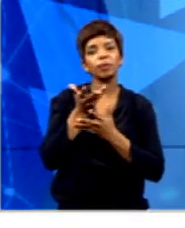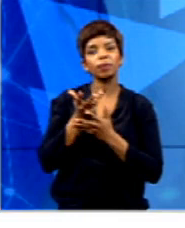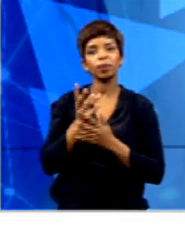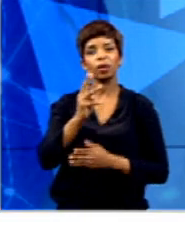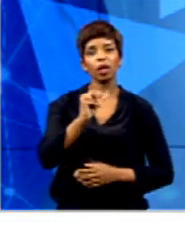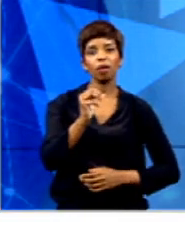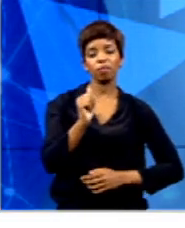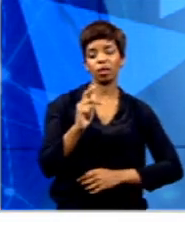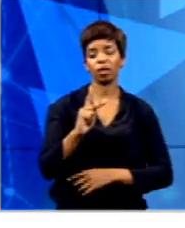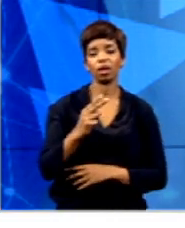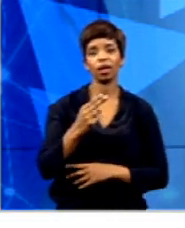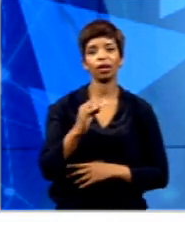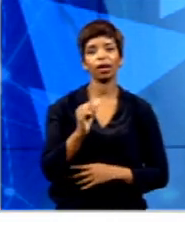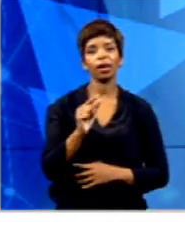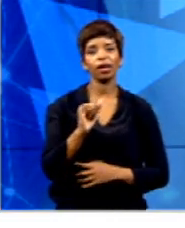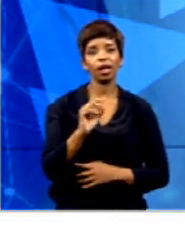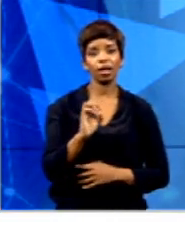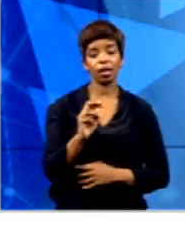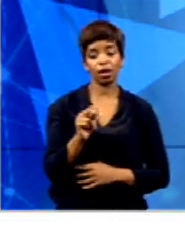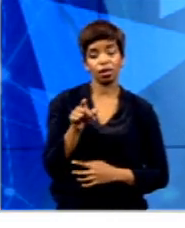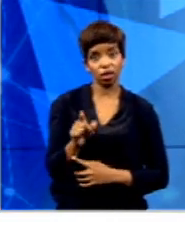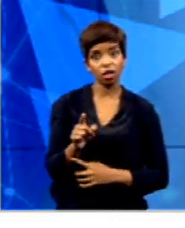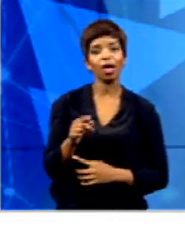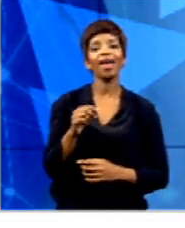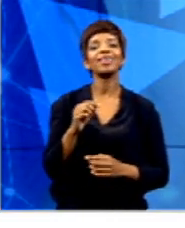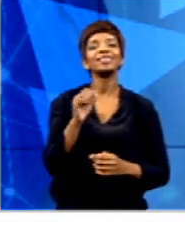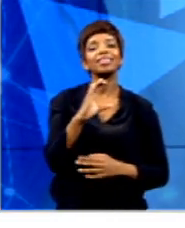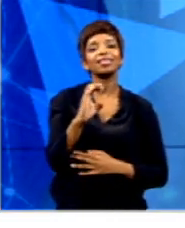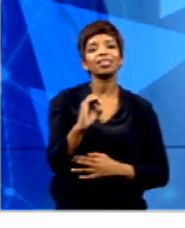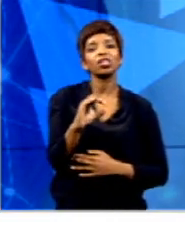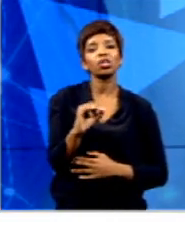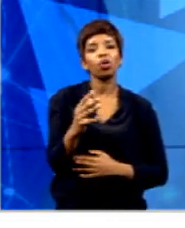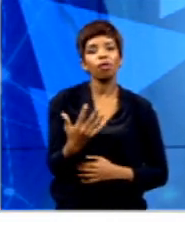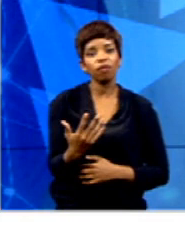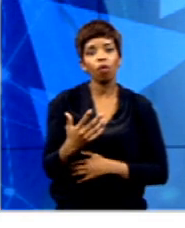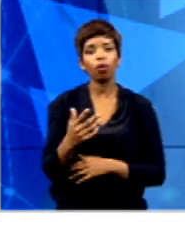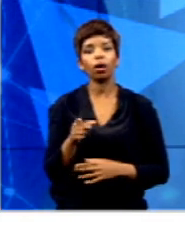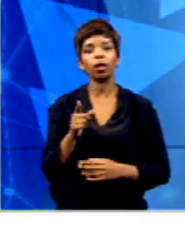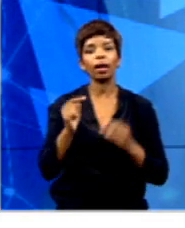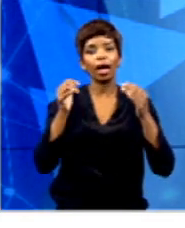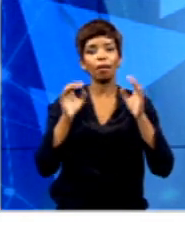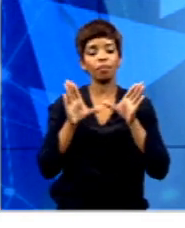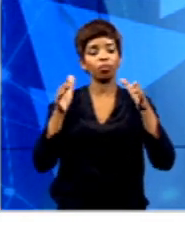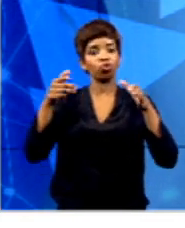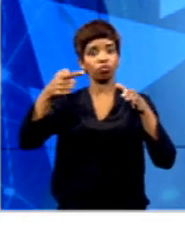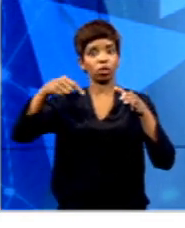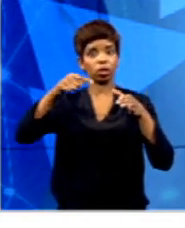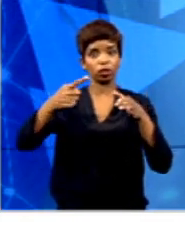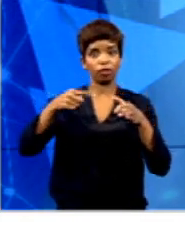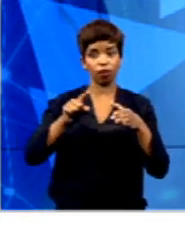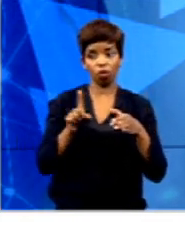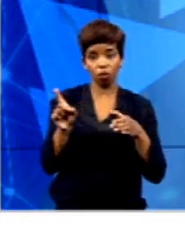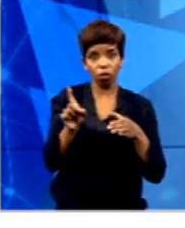Teixeira-Mckinnon, who is the CEO in the office of the Ombudsman for Short-Term Insurance. And she joins us now via